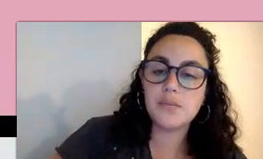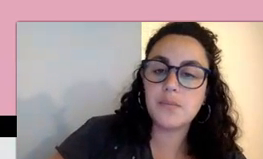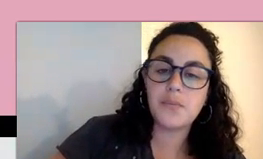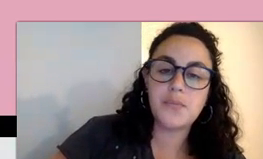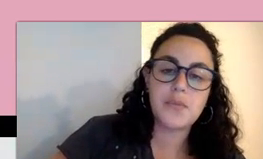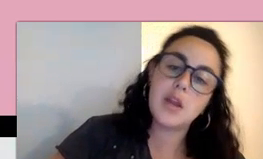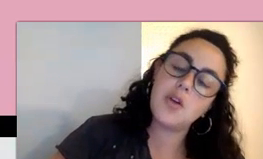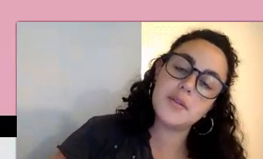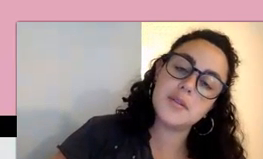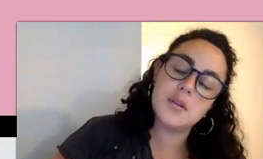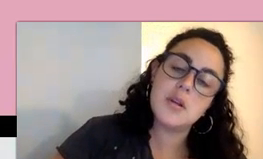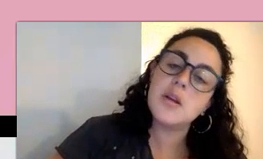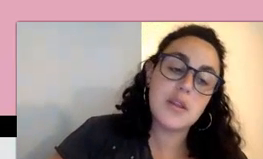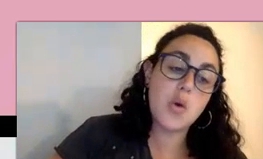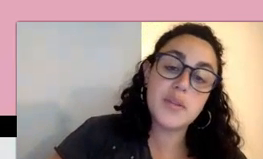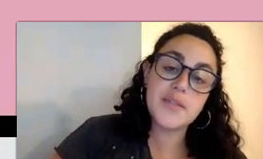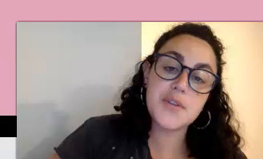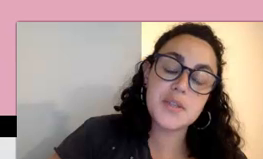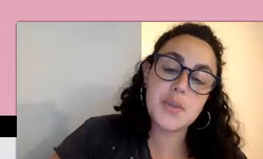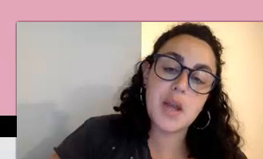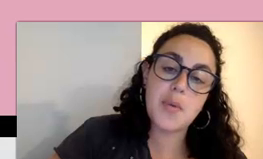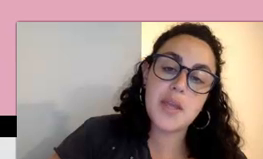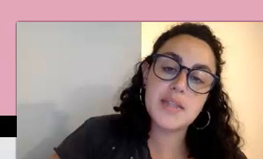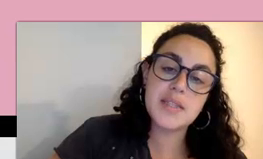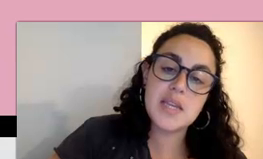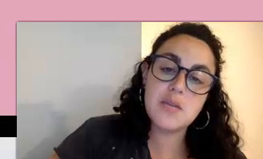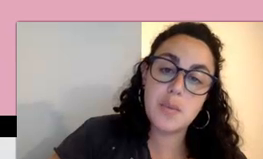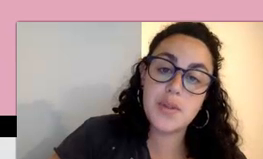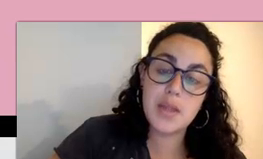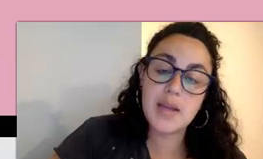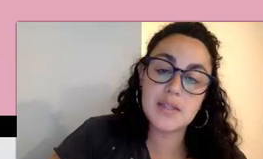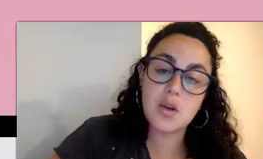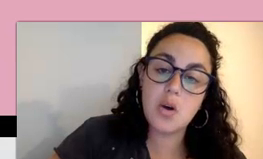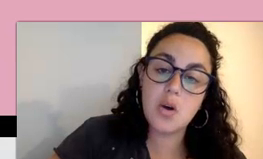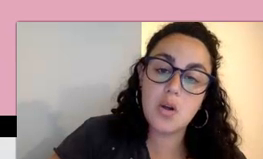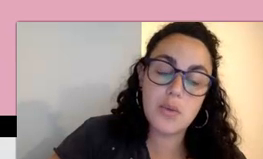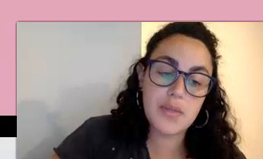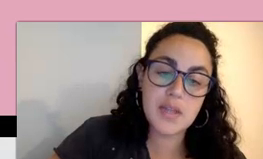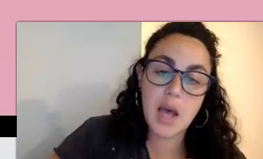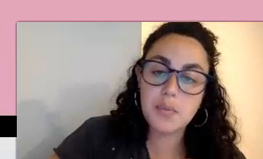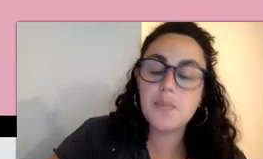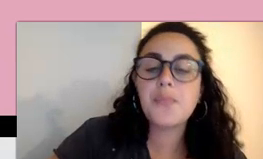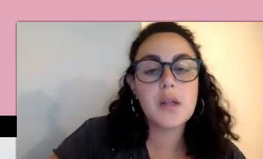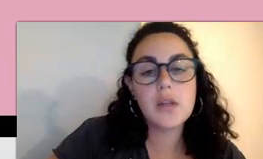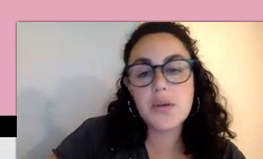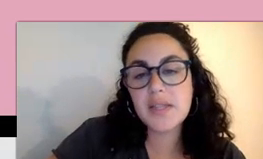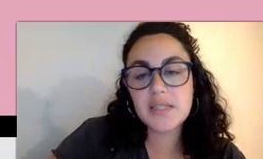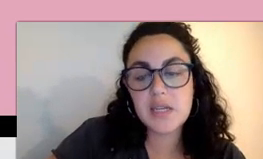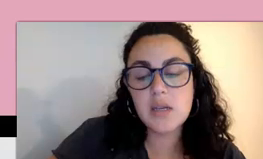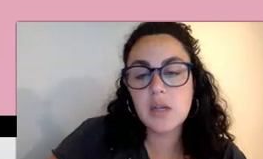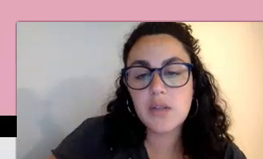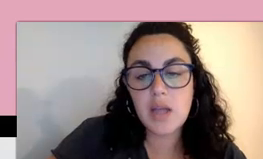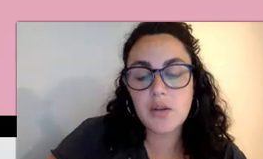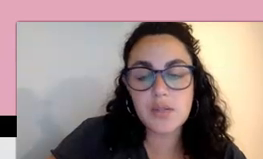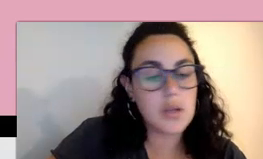down and across. The only difference is with an uppercase T, remember the line is all the way at the top. A lowercase